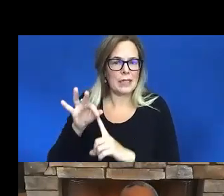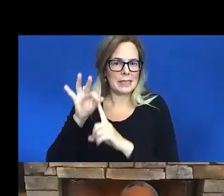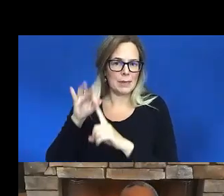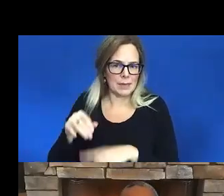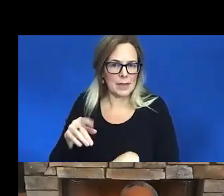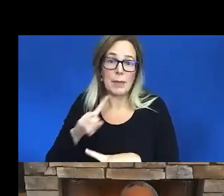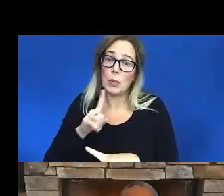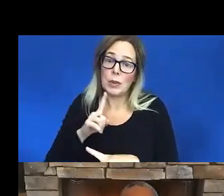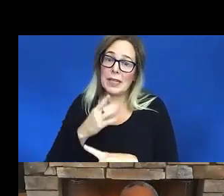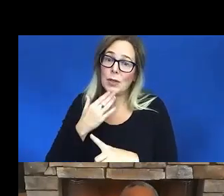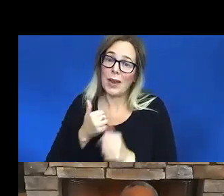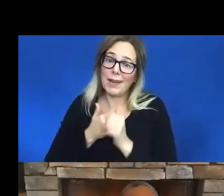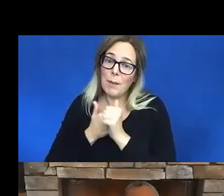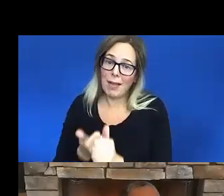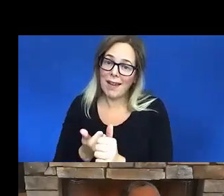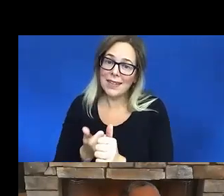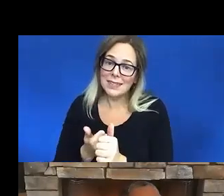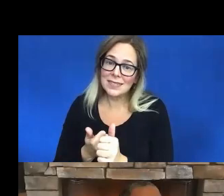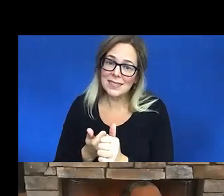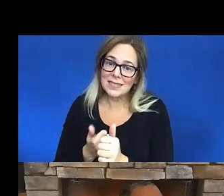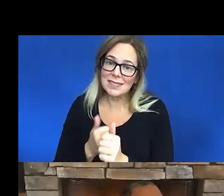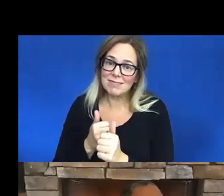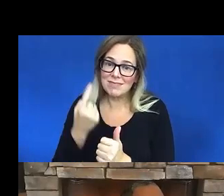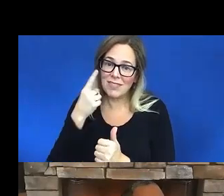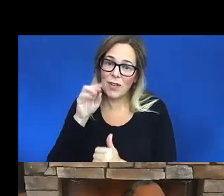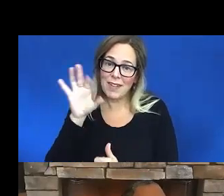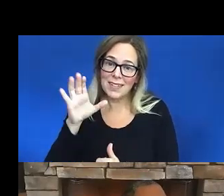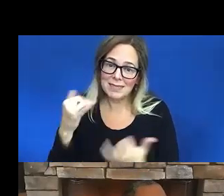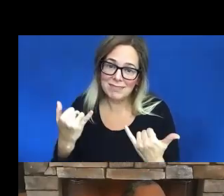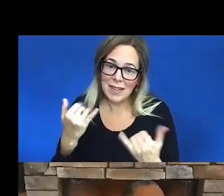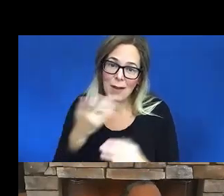among the faculty at this point. Super. Thank you, Brian.